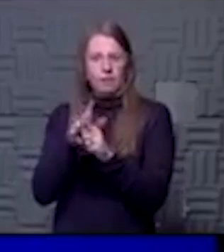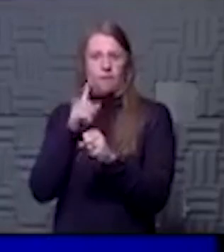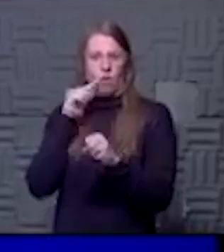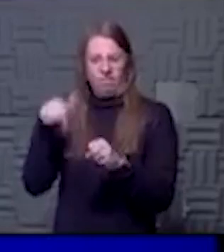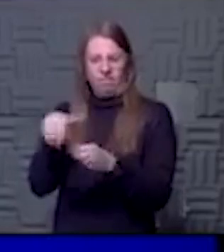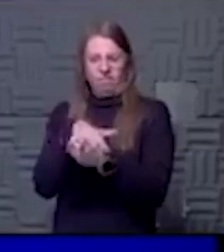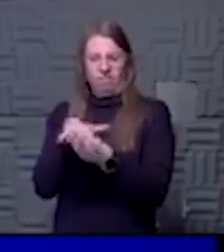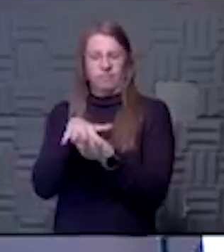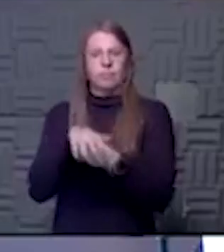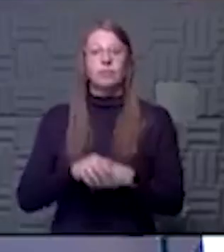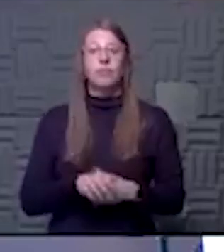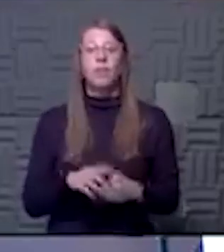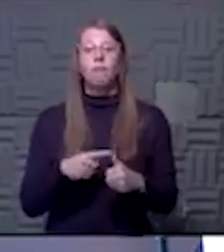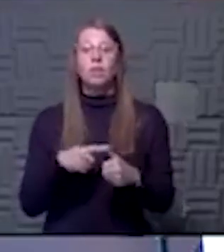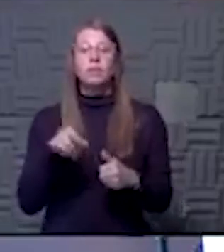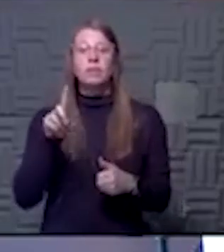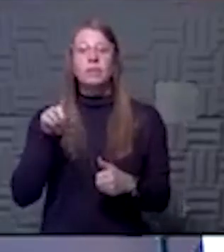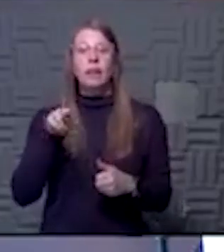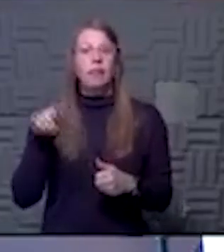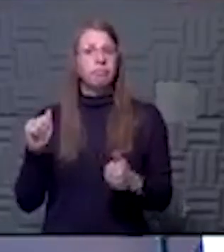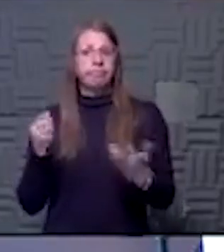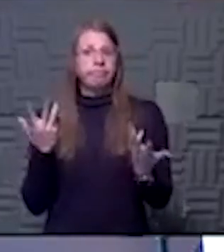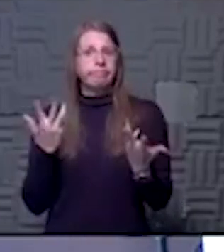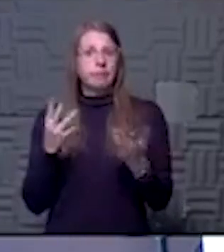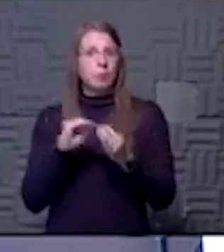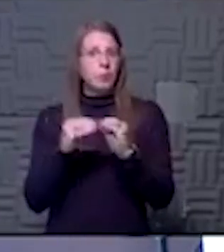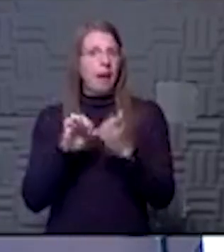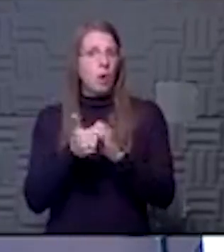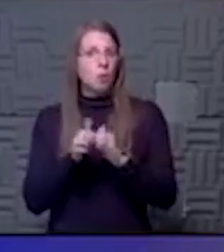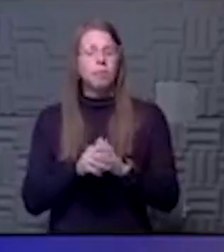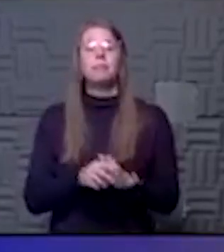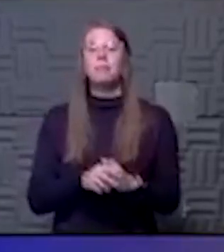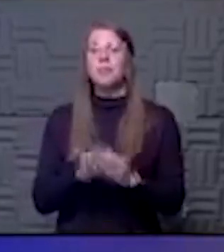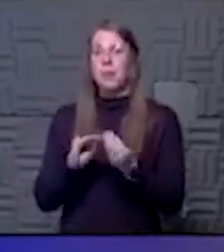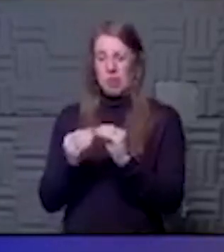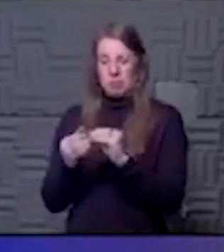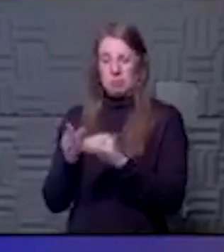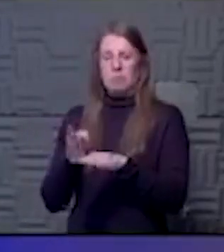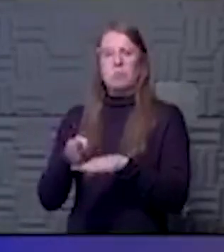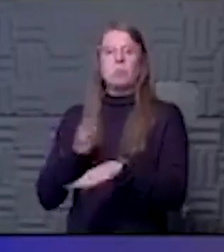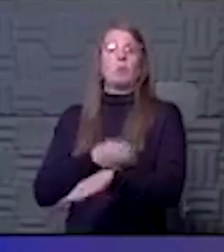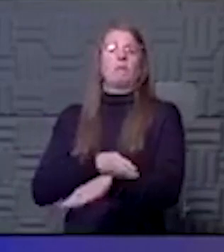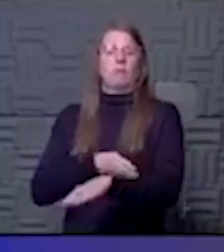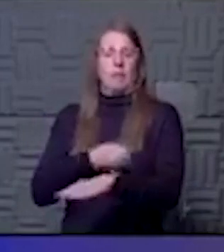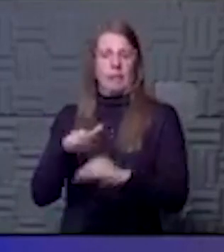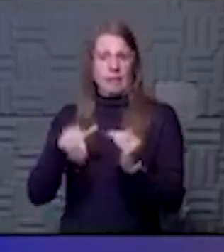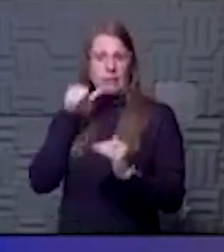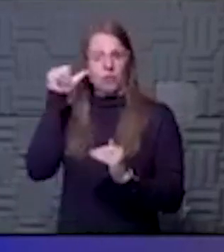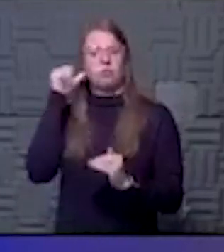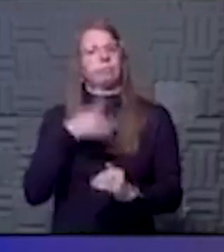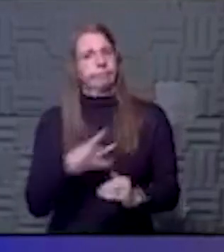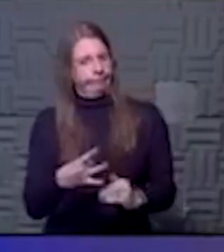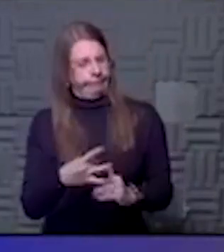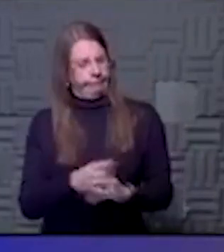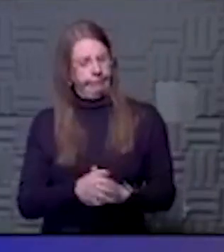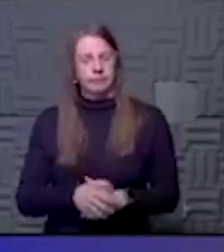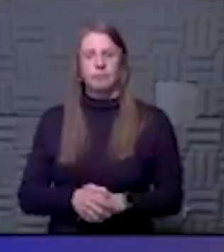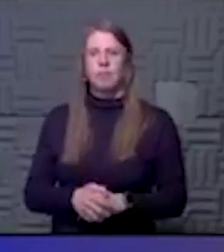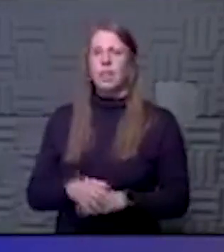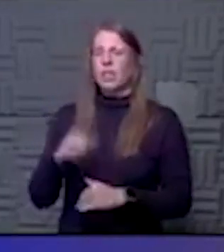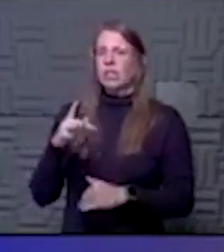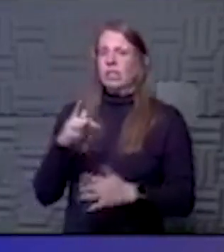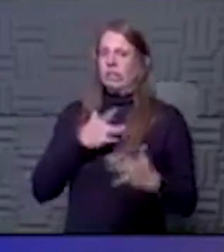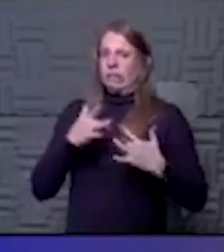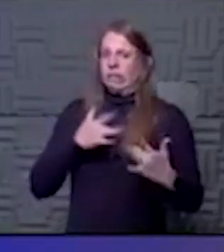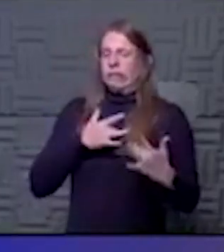area. But first, Doc Hawk, how are the numbers? Numbers are quite a bit better today than they have been. I like that. We were concerned they were going